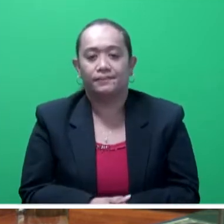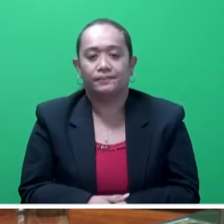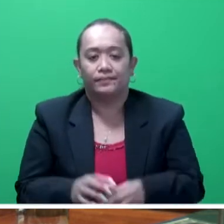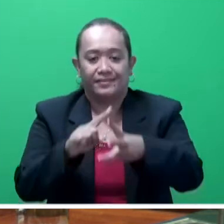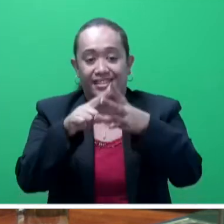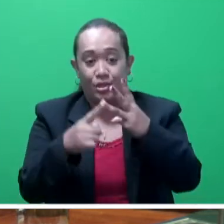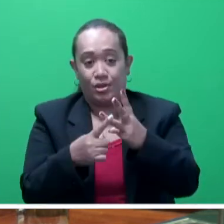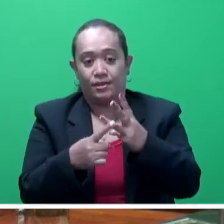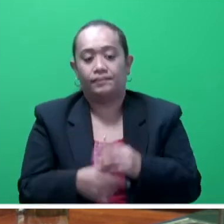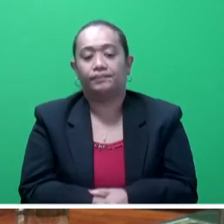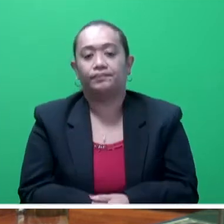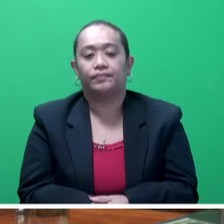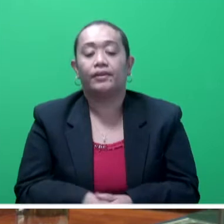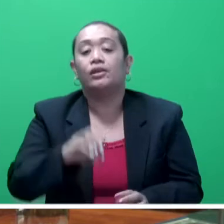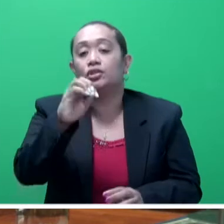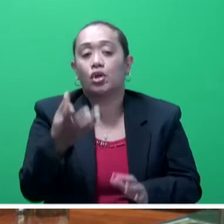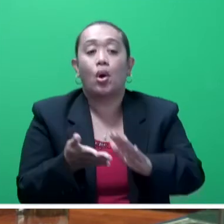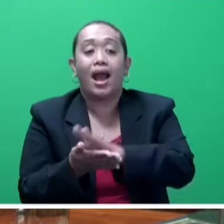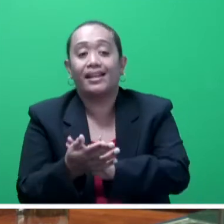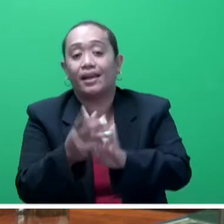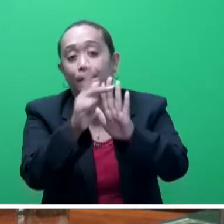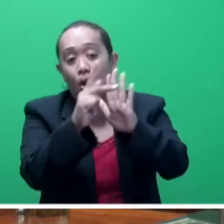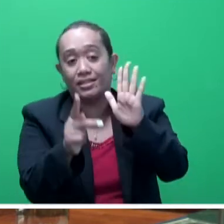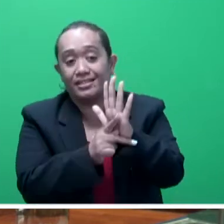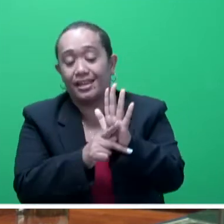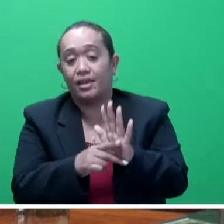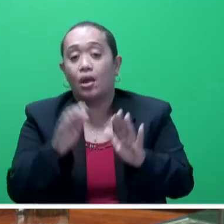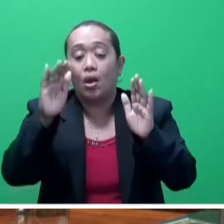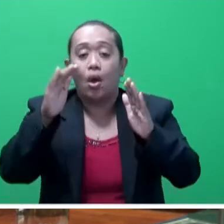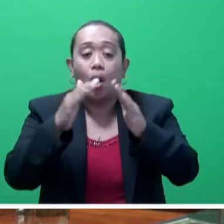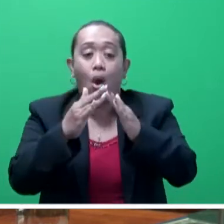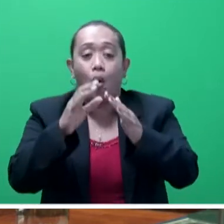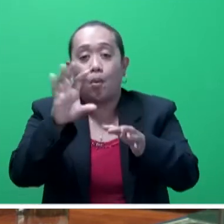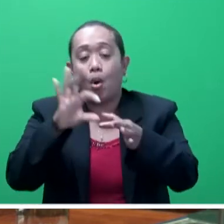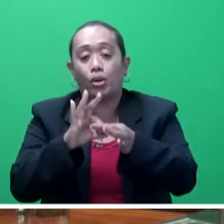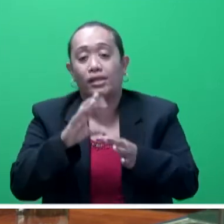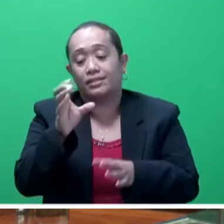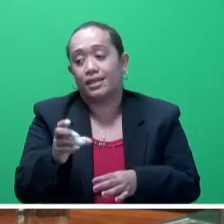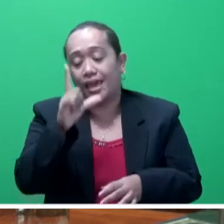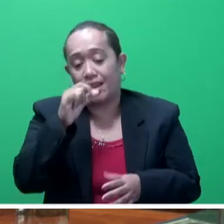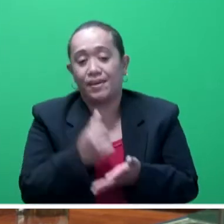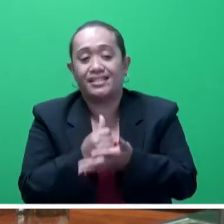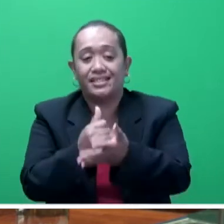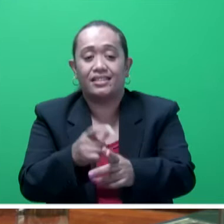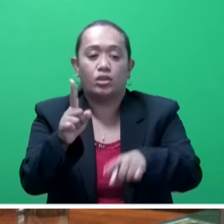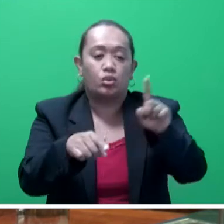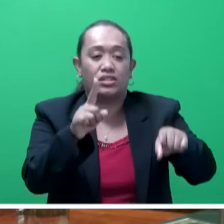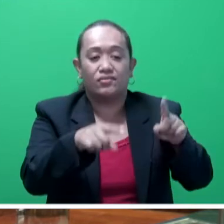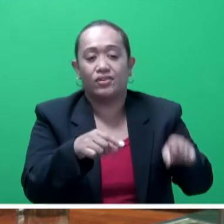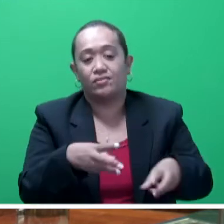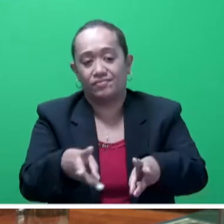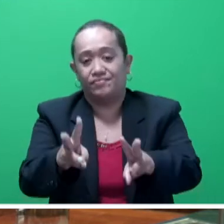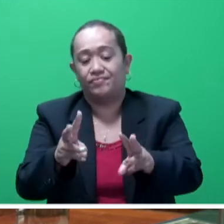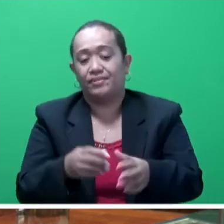Mr. Speaker, sir, under this policy, homeowners can be assisted through various measures. For example, by writing